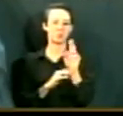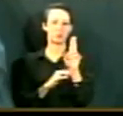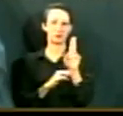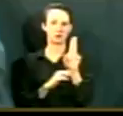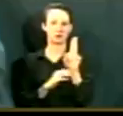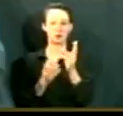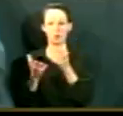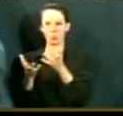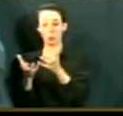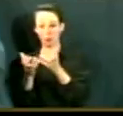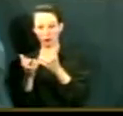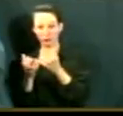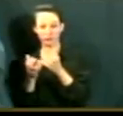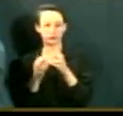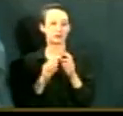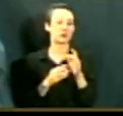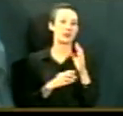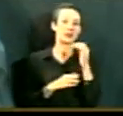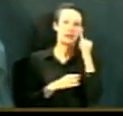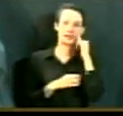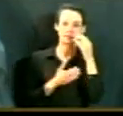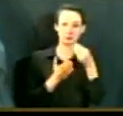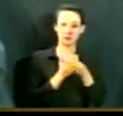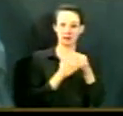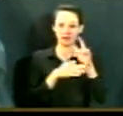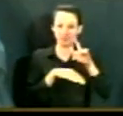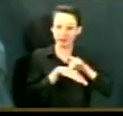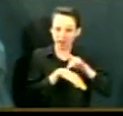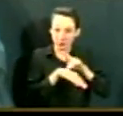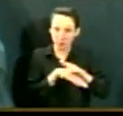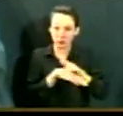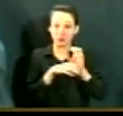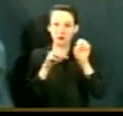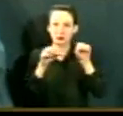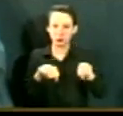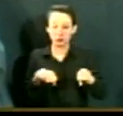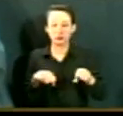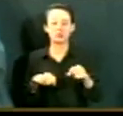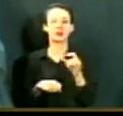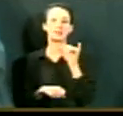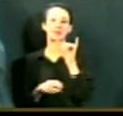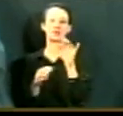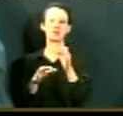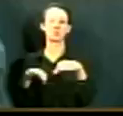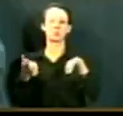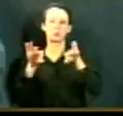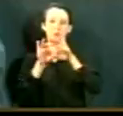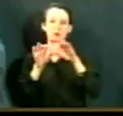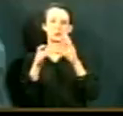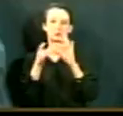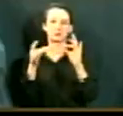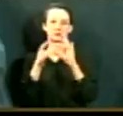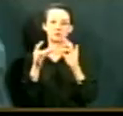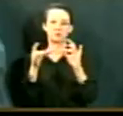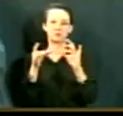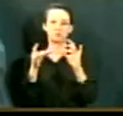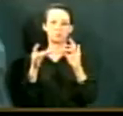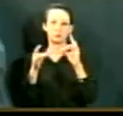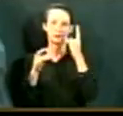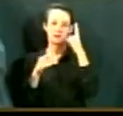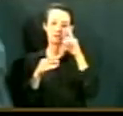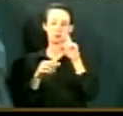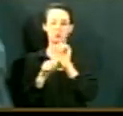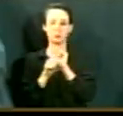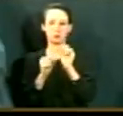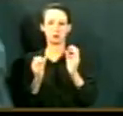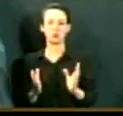do had we the money, I think is an important statement to make to our employees,